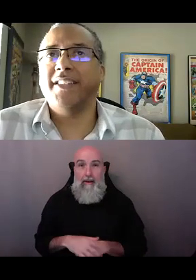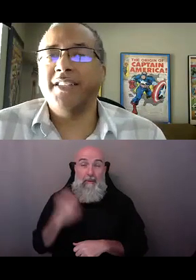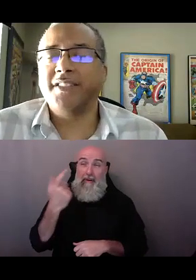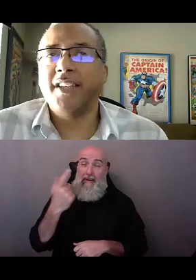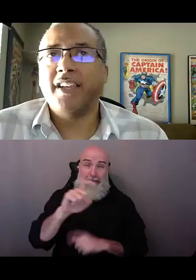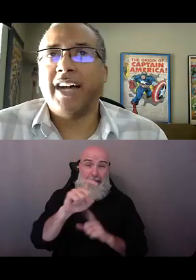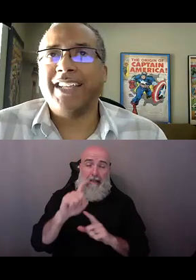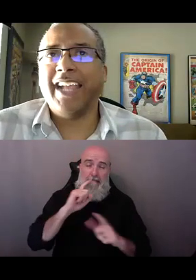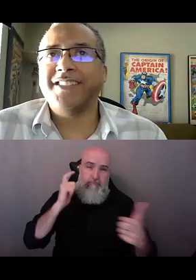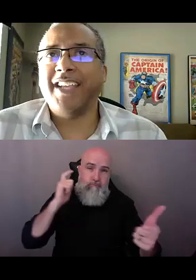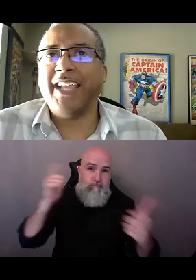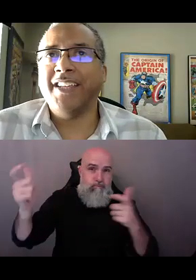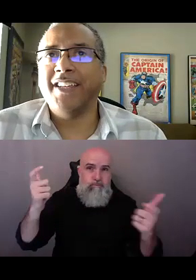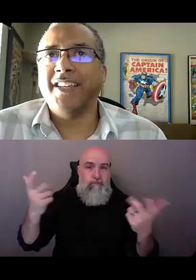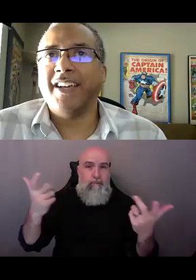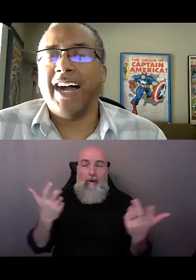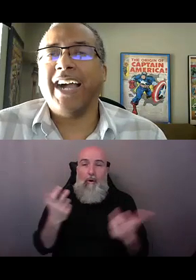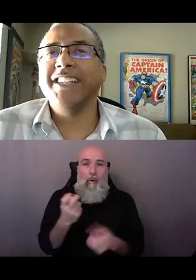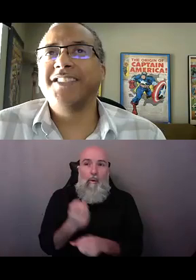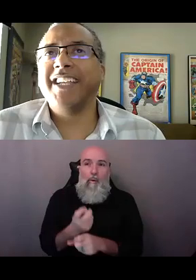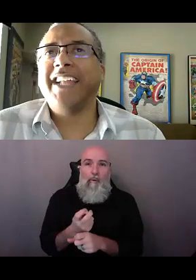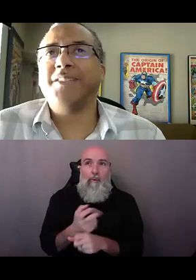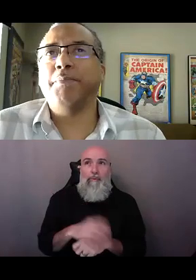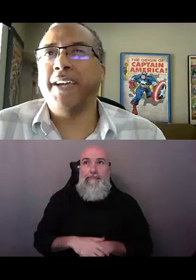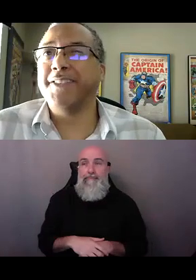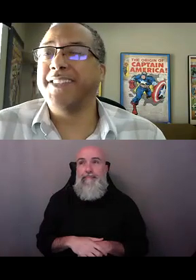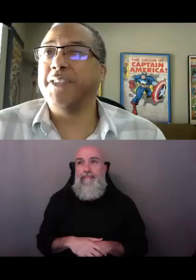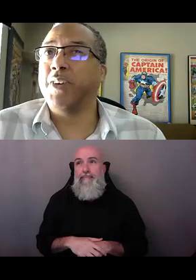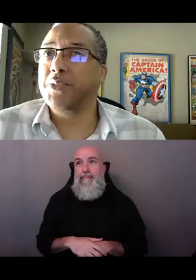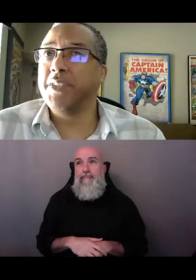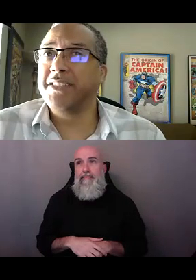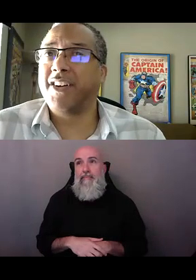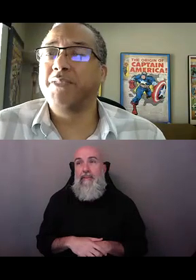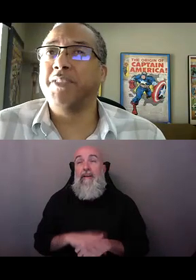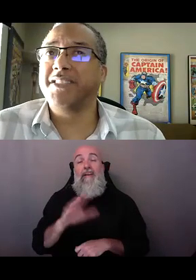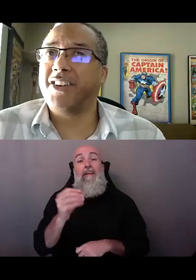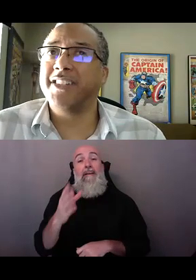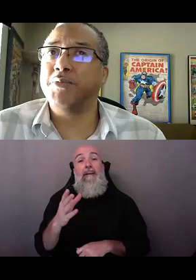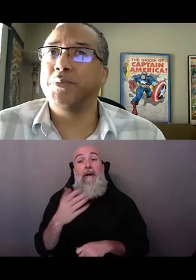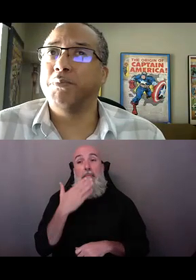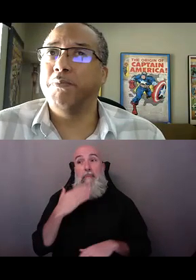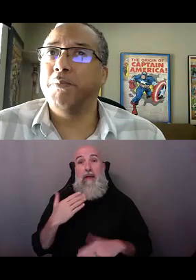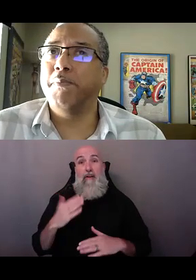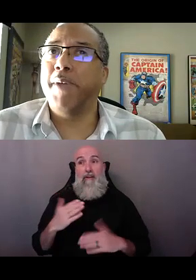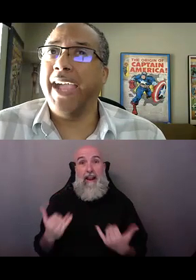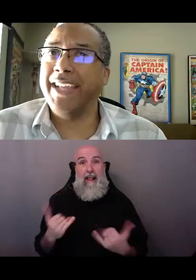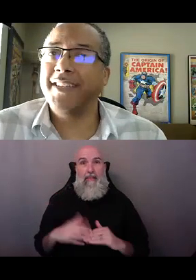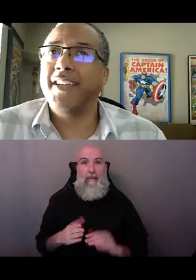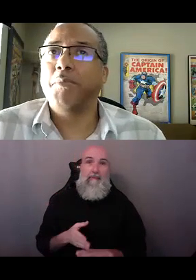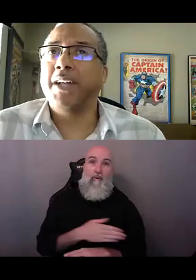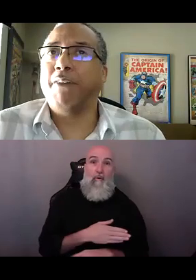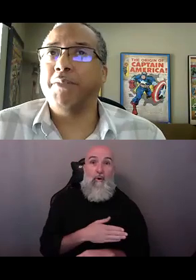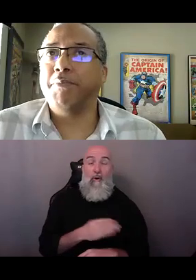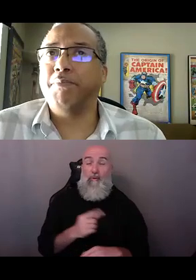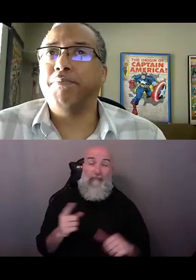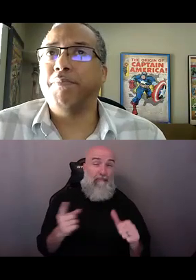state. I can't say, I can say that it's better than it was when it started. When it started, it was bad,